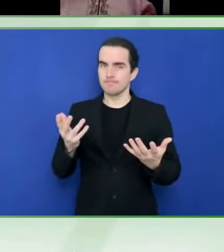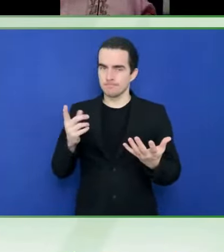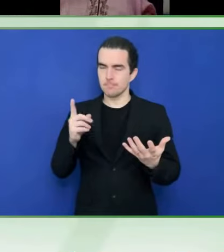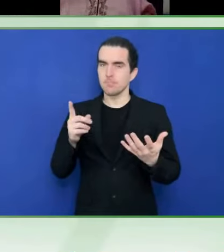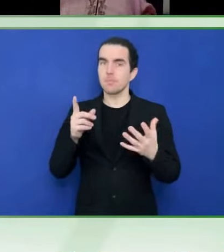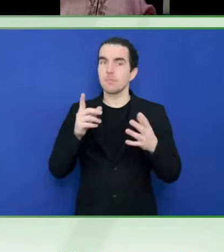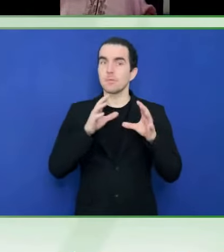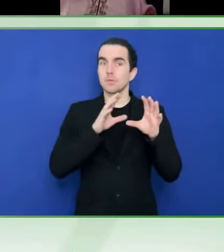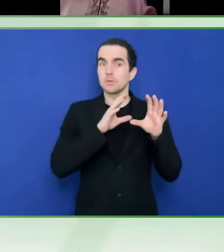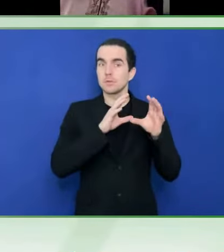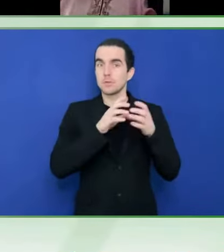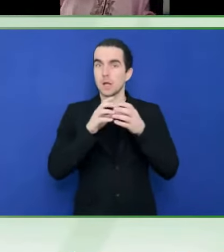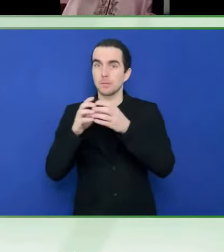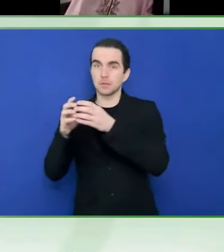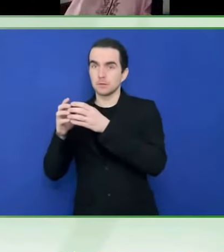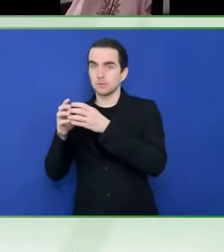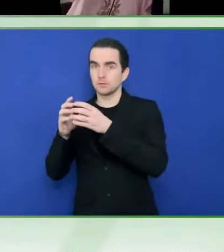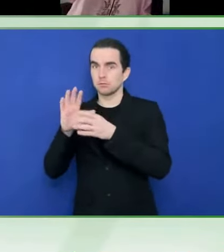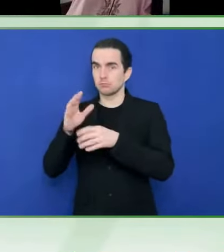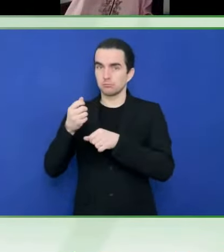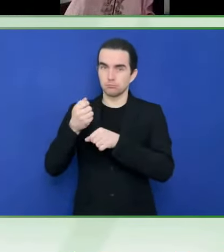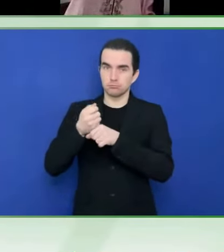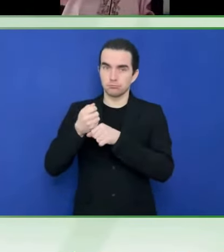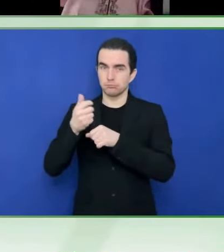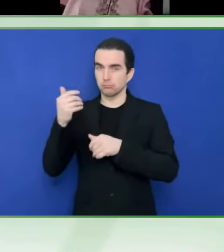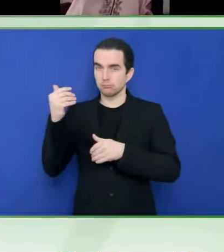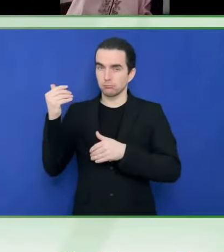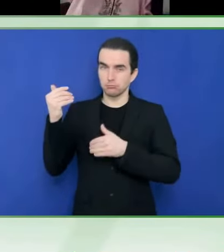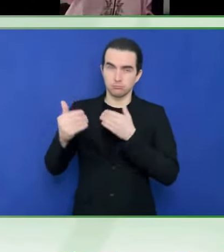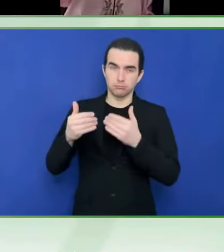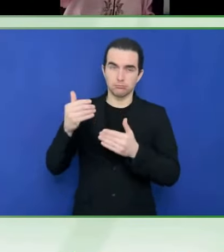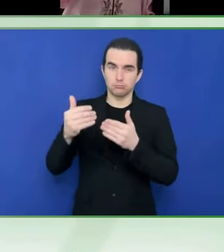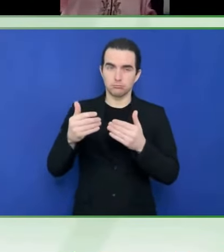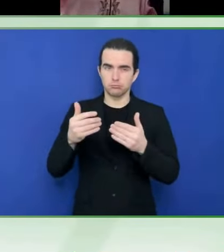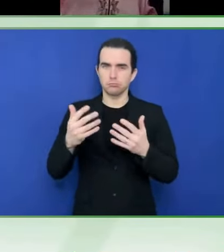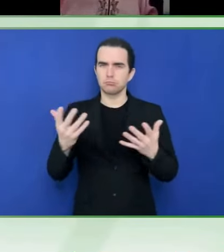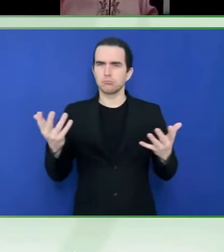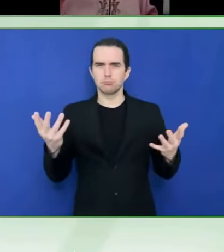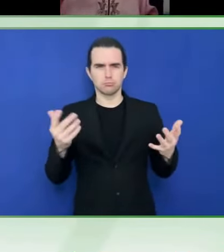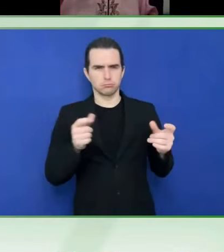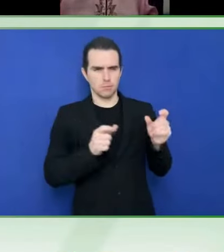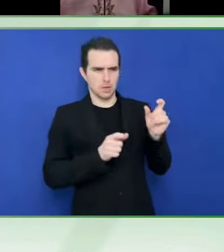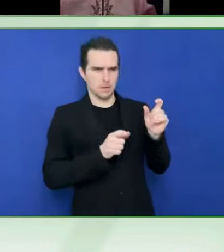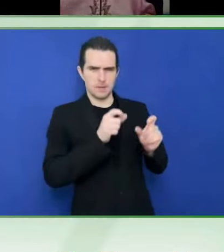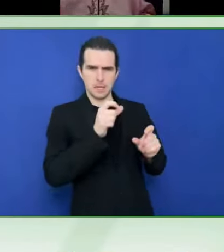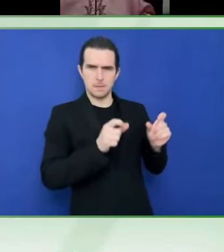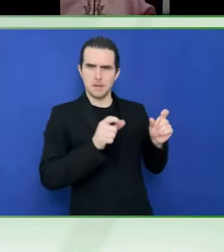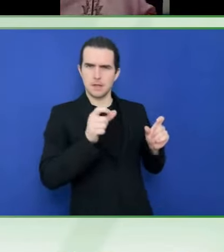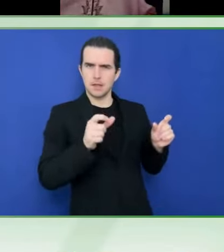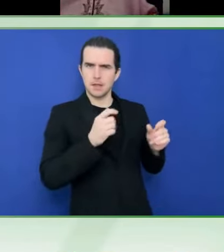Discrimination is there at all levels. Next slide, please.